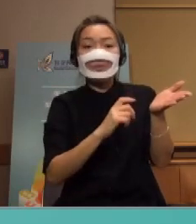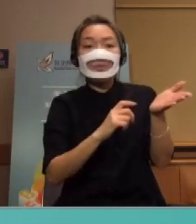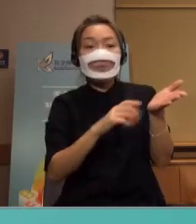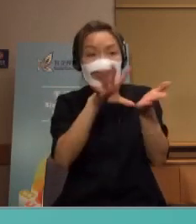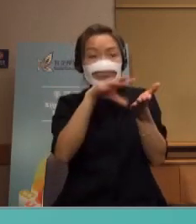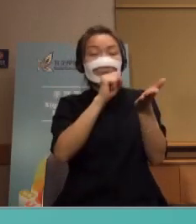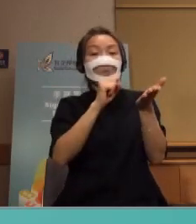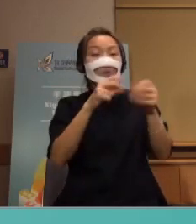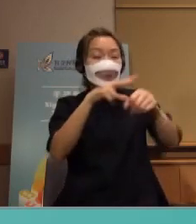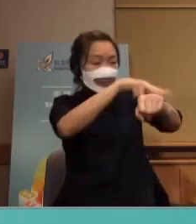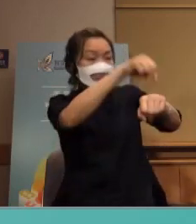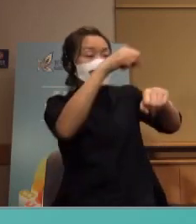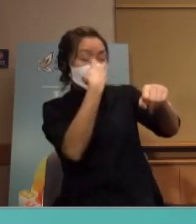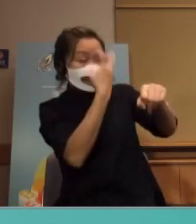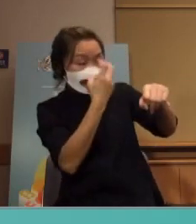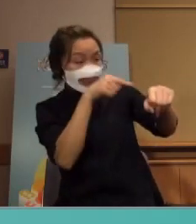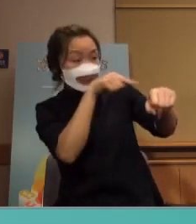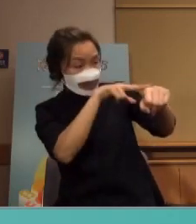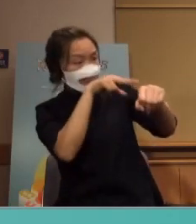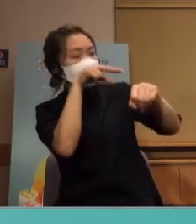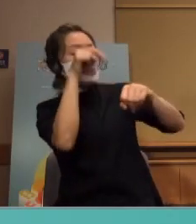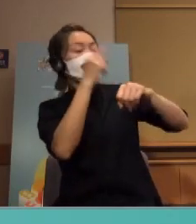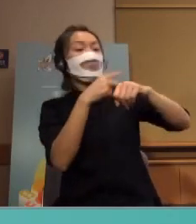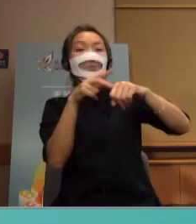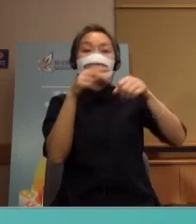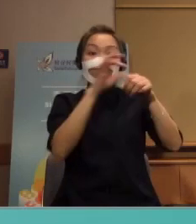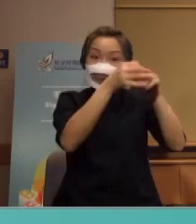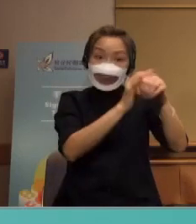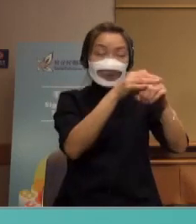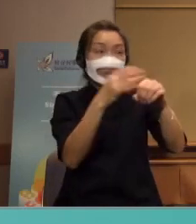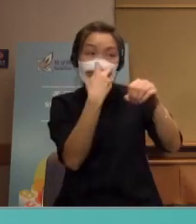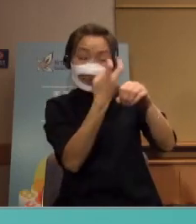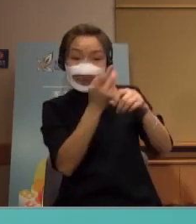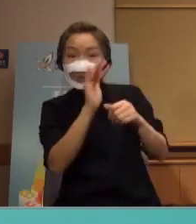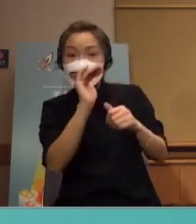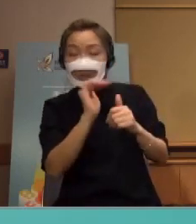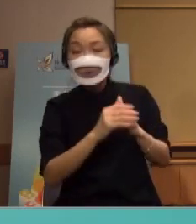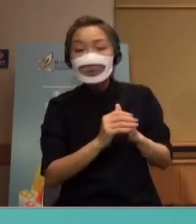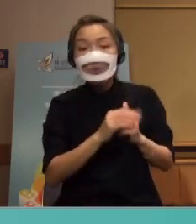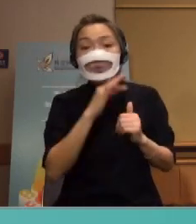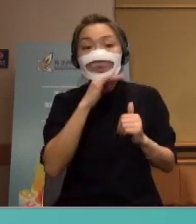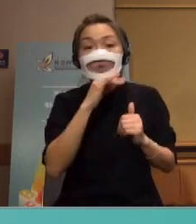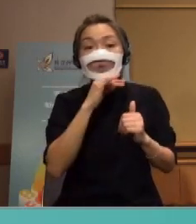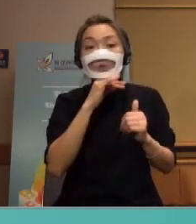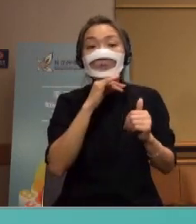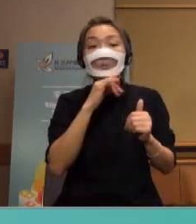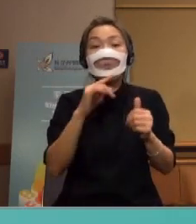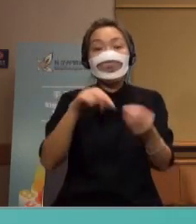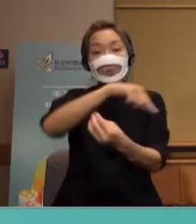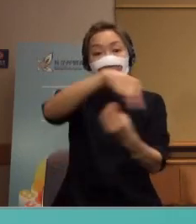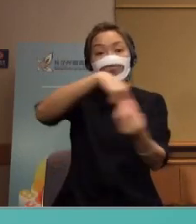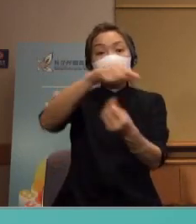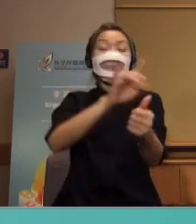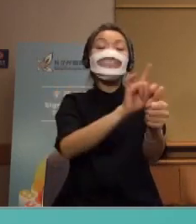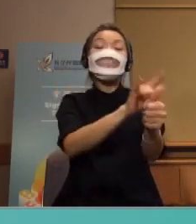few people who've actually come to this carbon neutral country, but maybe through this green metaverse we can have 1 million people actually become kind